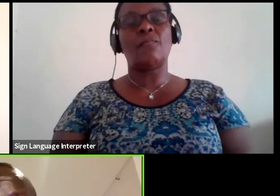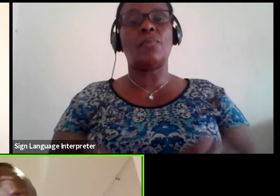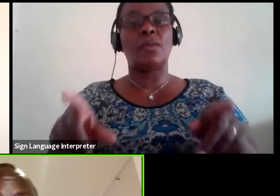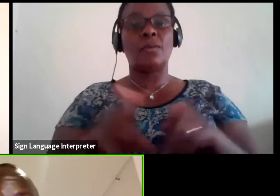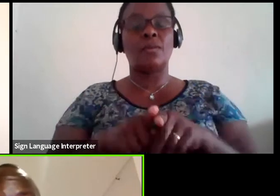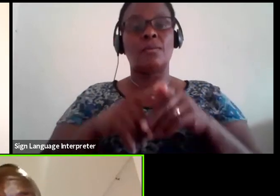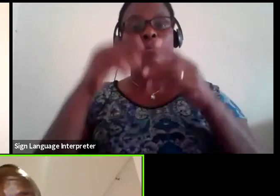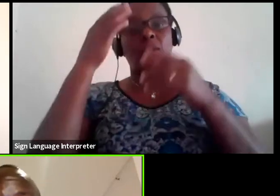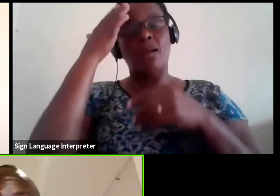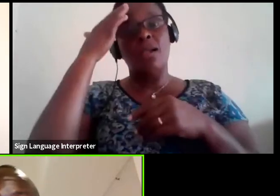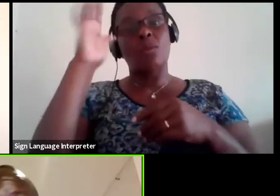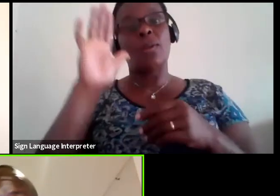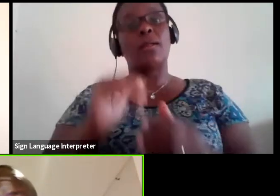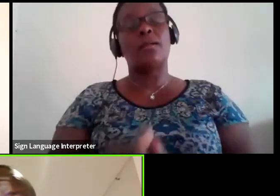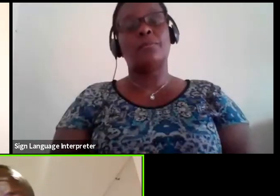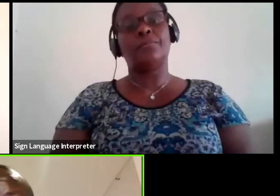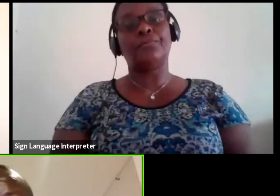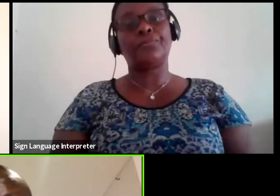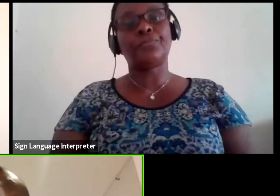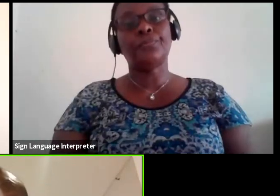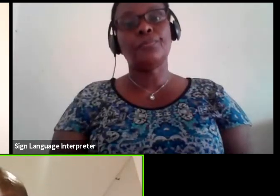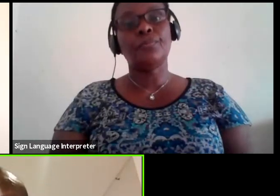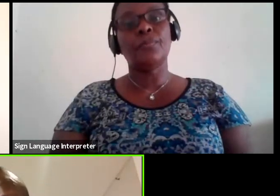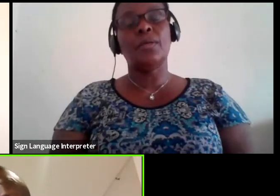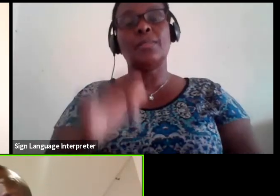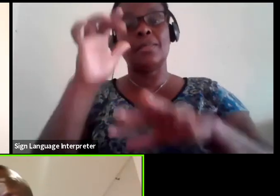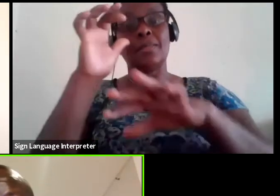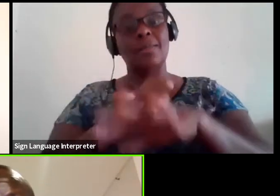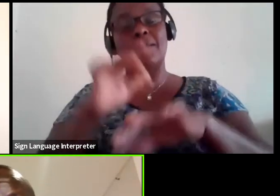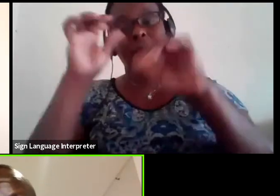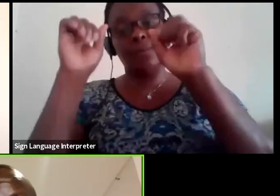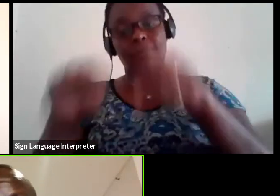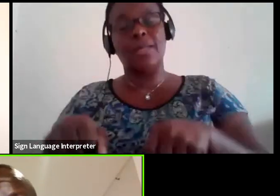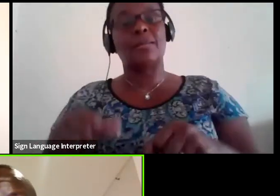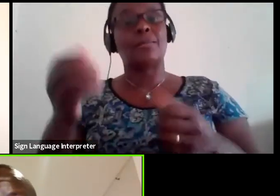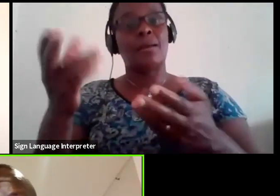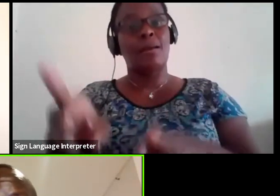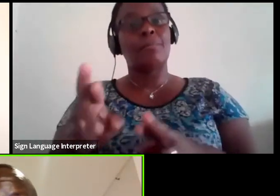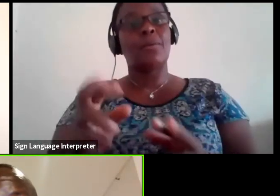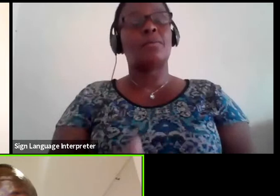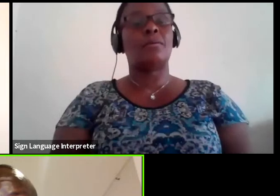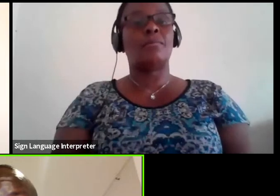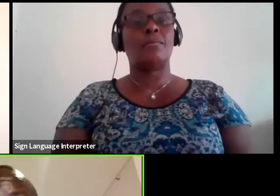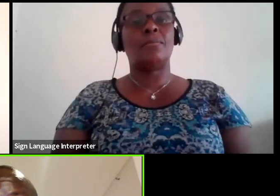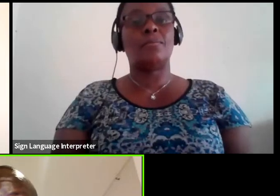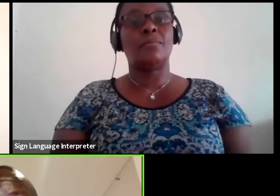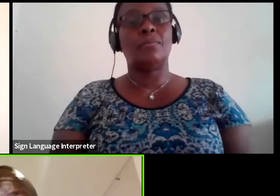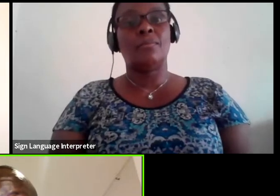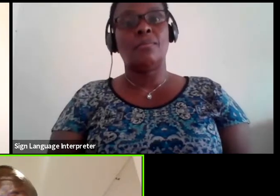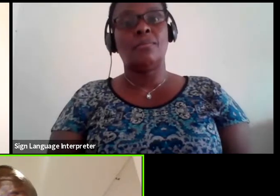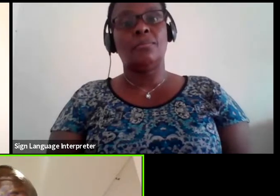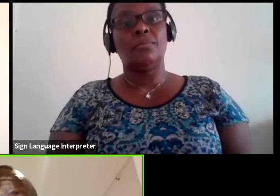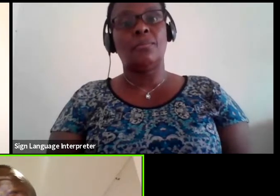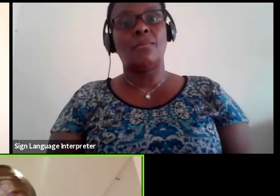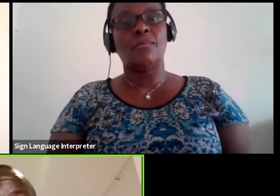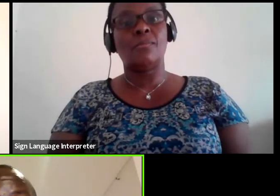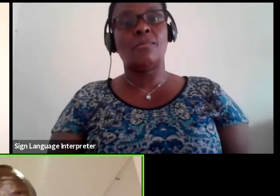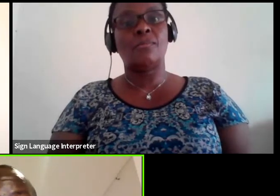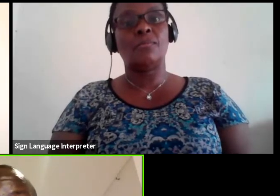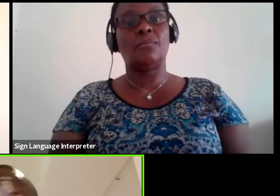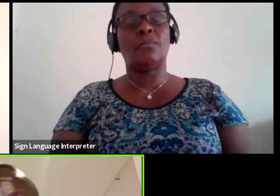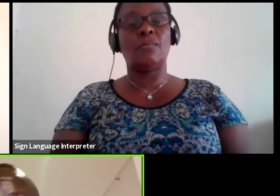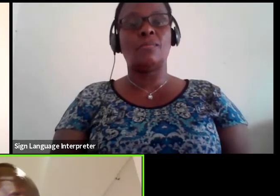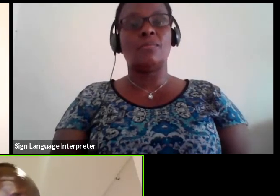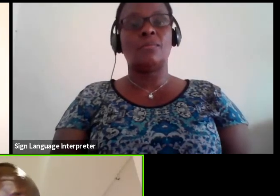continue monitoring these incidences as they occur and documenting, but also